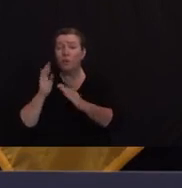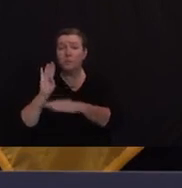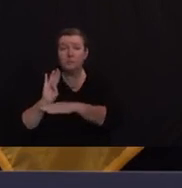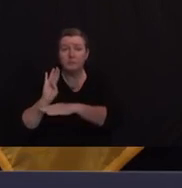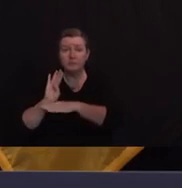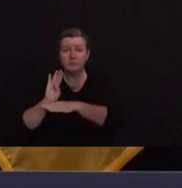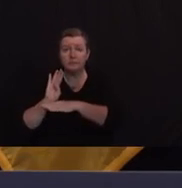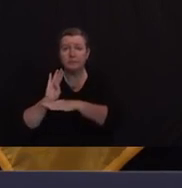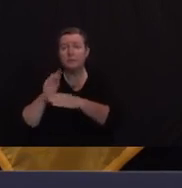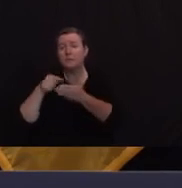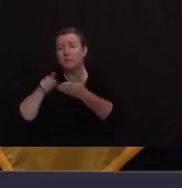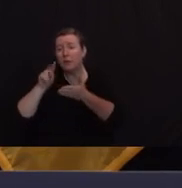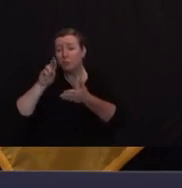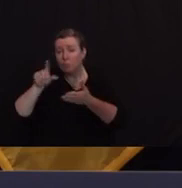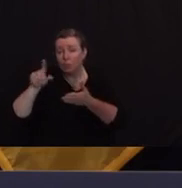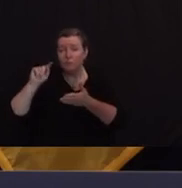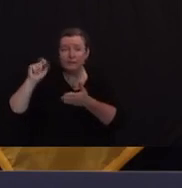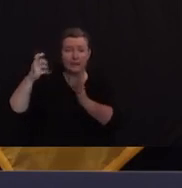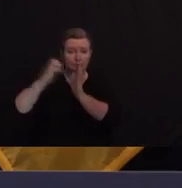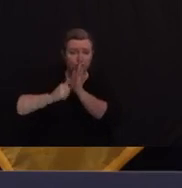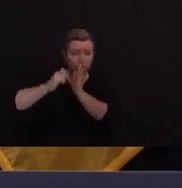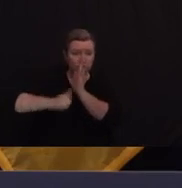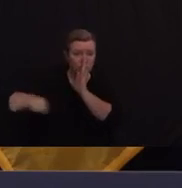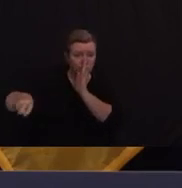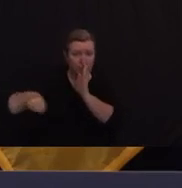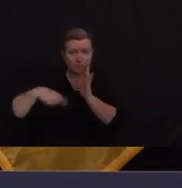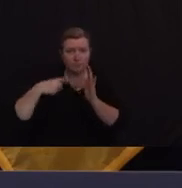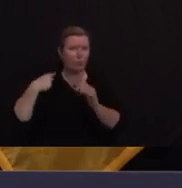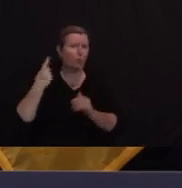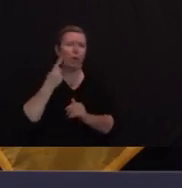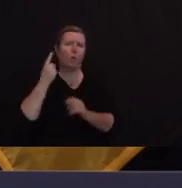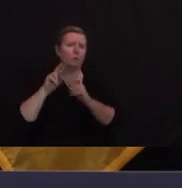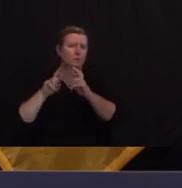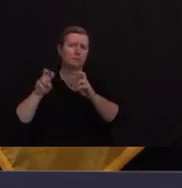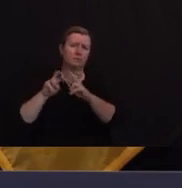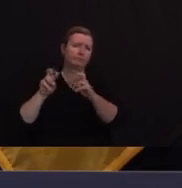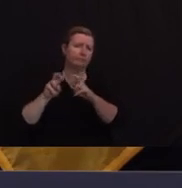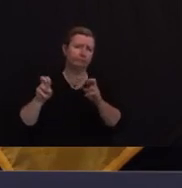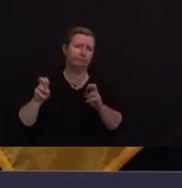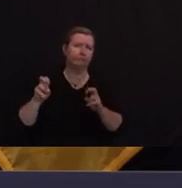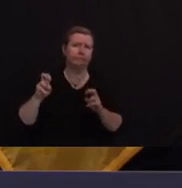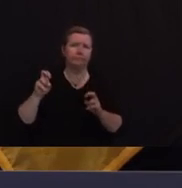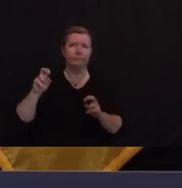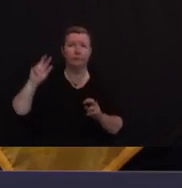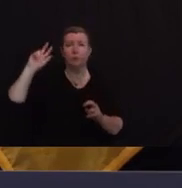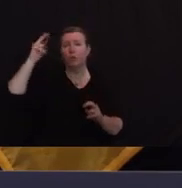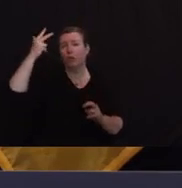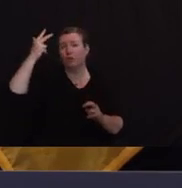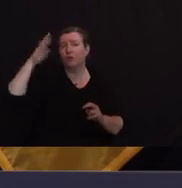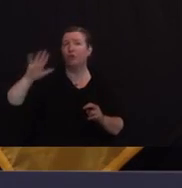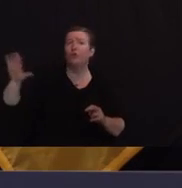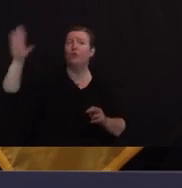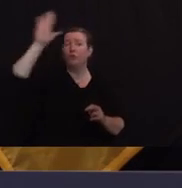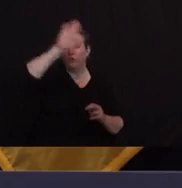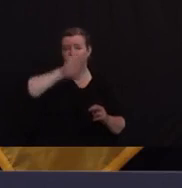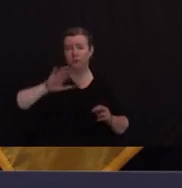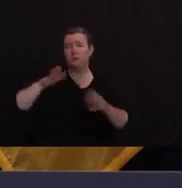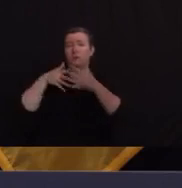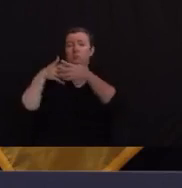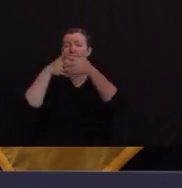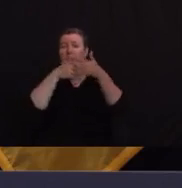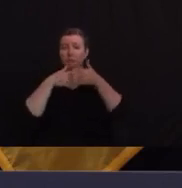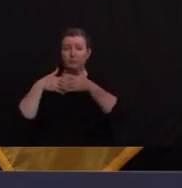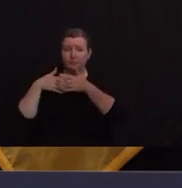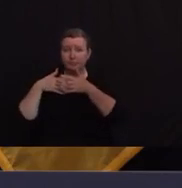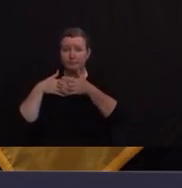we're constantly assessing. You know, we're number 3 in the country since the pandemic, only behind California and New